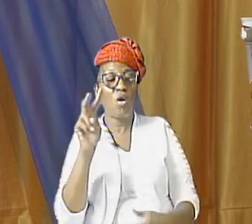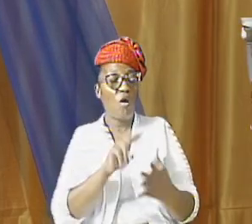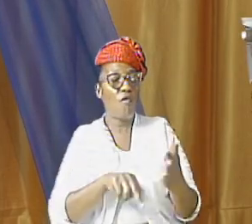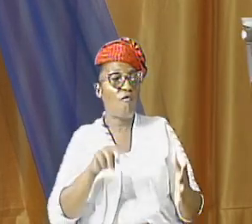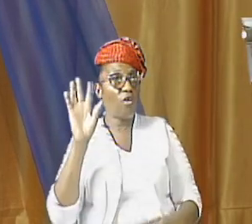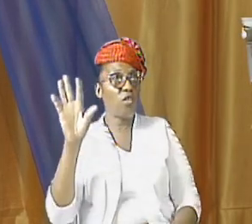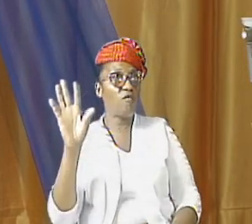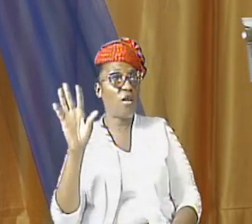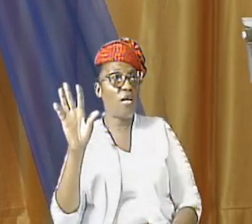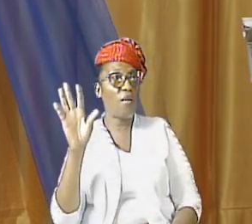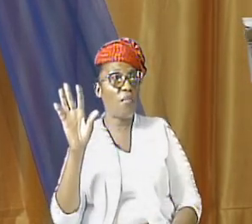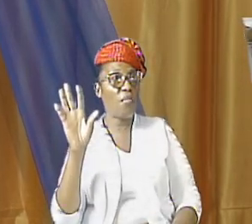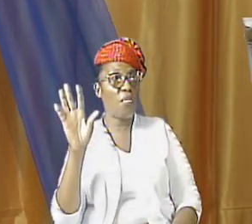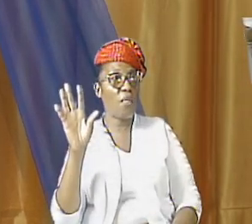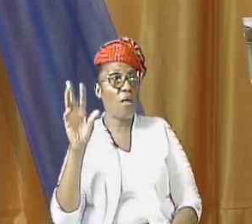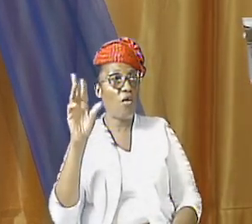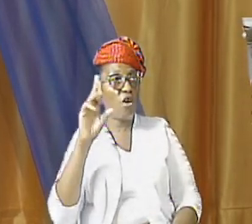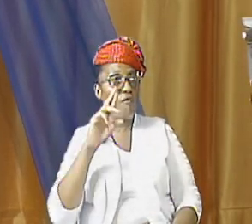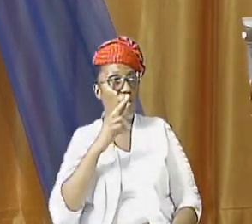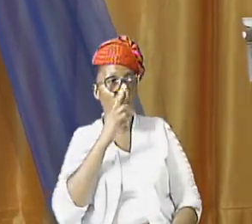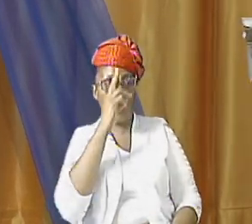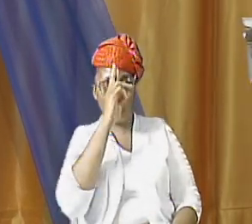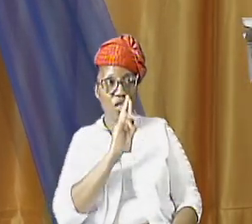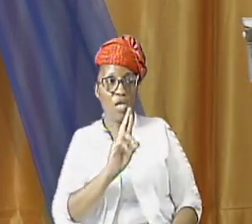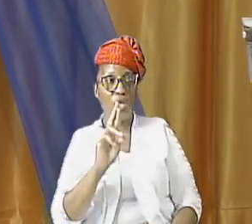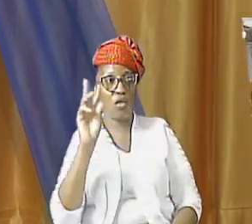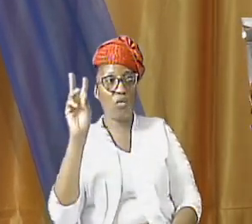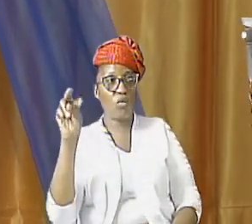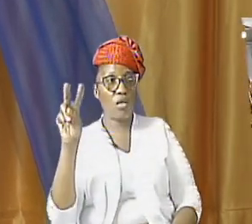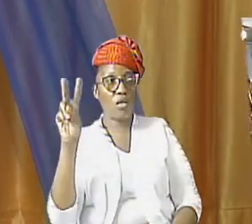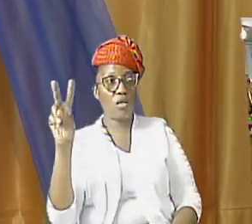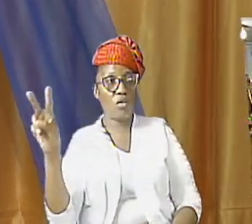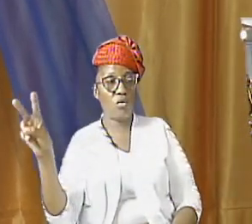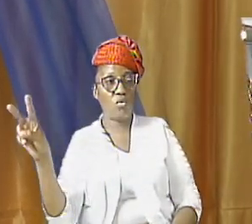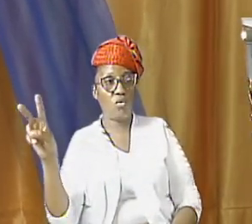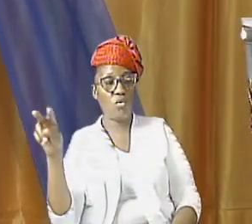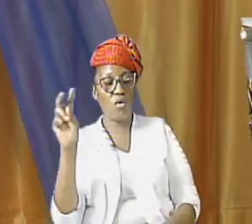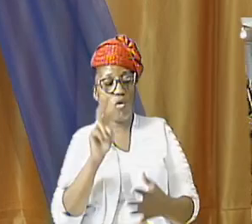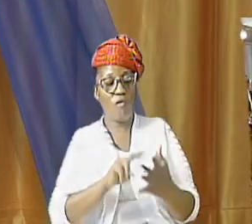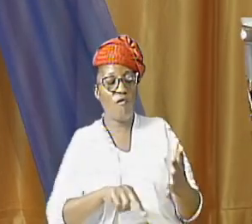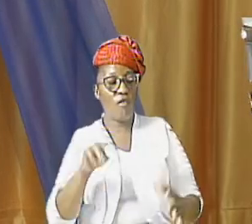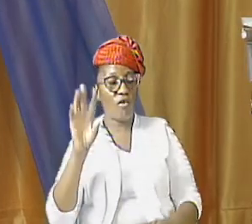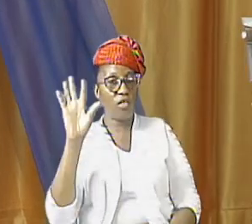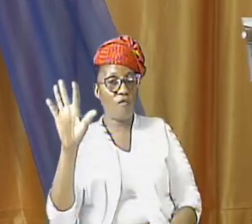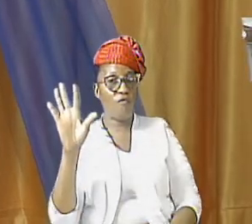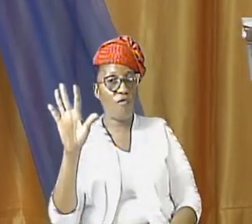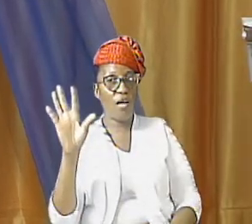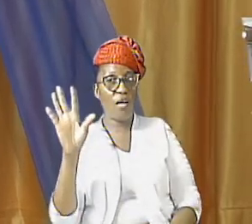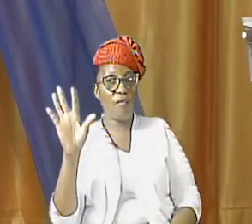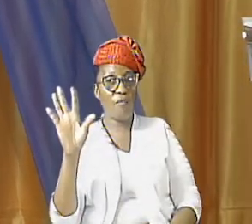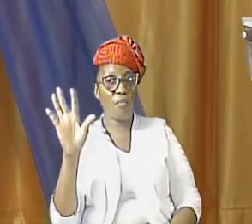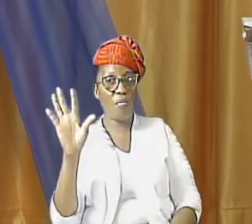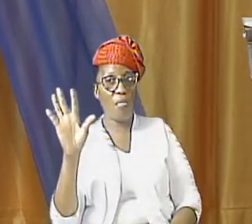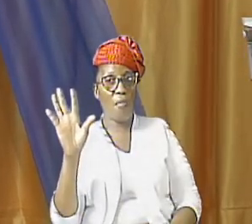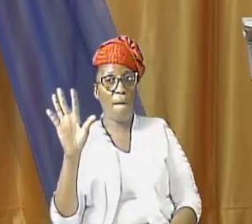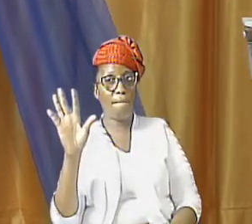and verse 5. Revelation 22, verse 5.